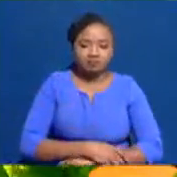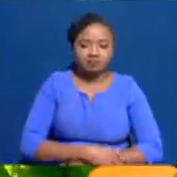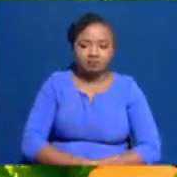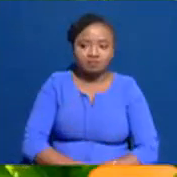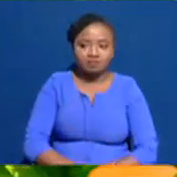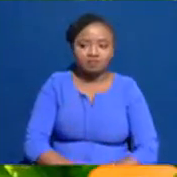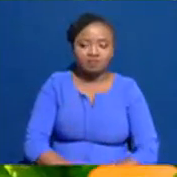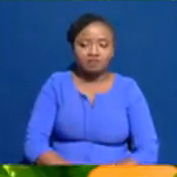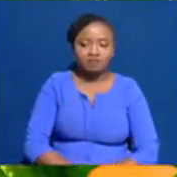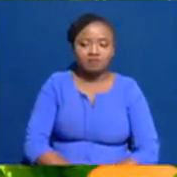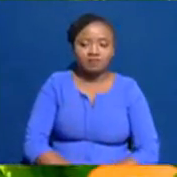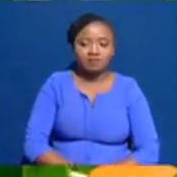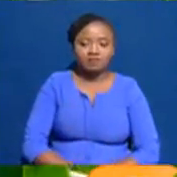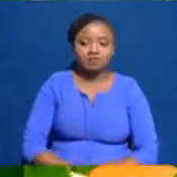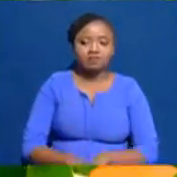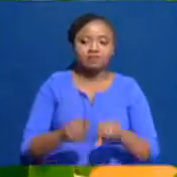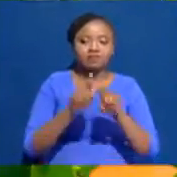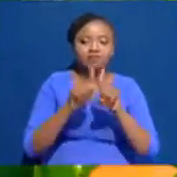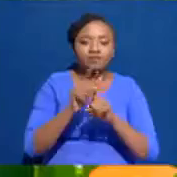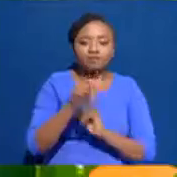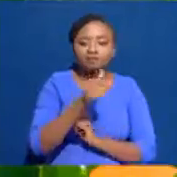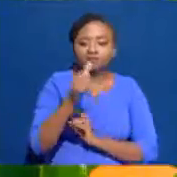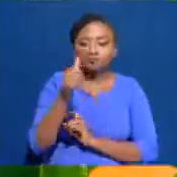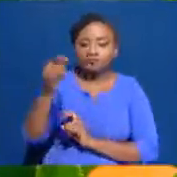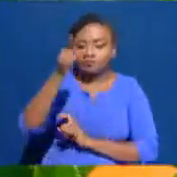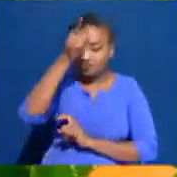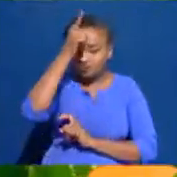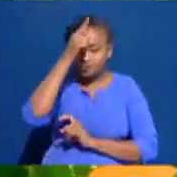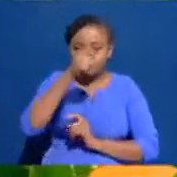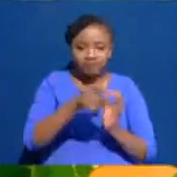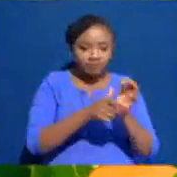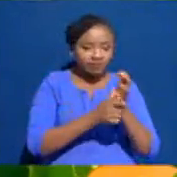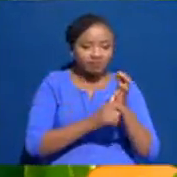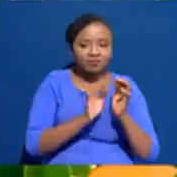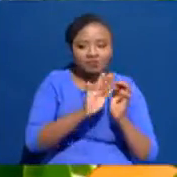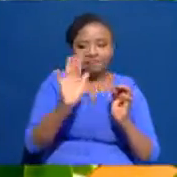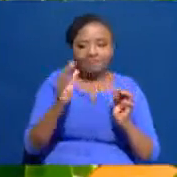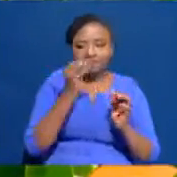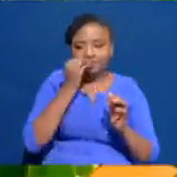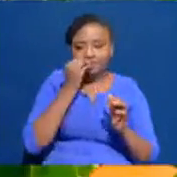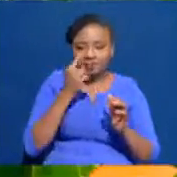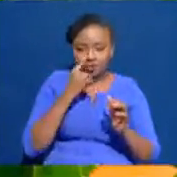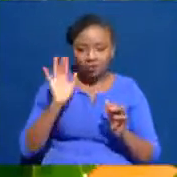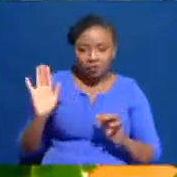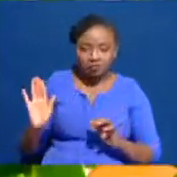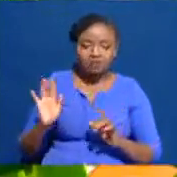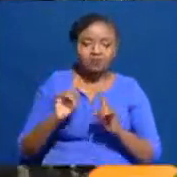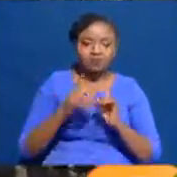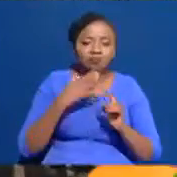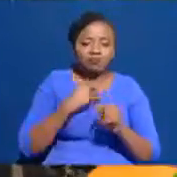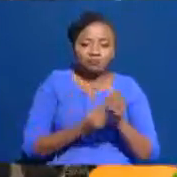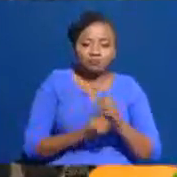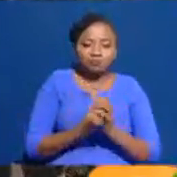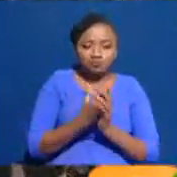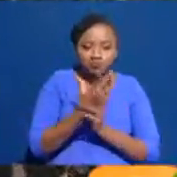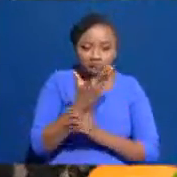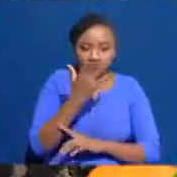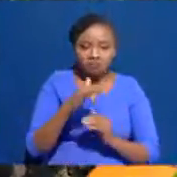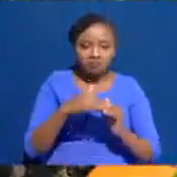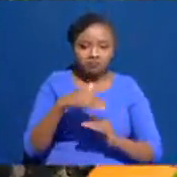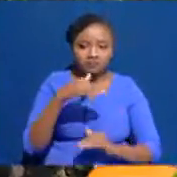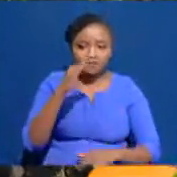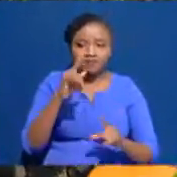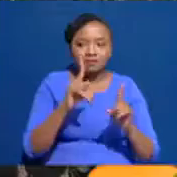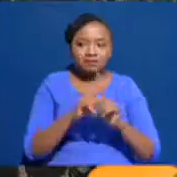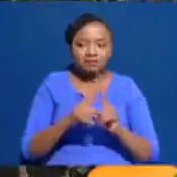most villages here, maize is a staple food. But in a bid to boost production and overcome challenges related with